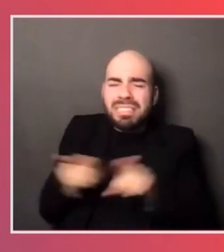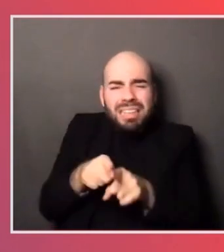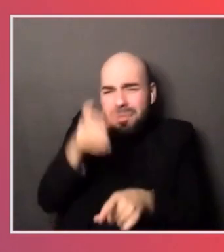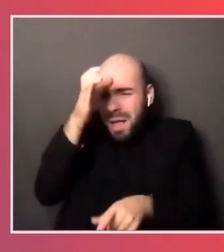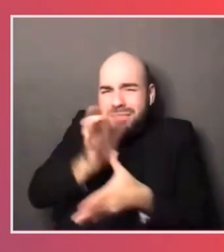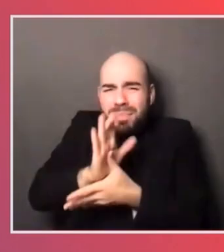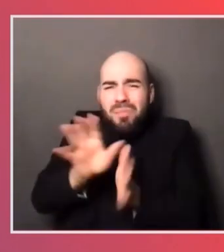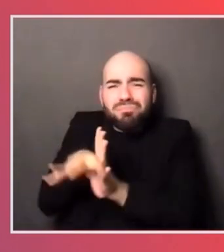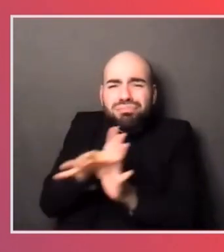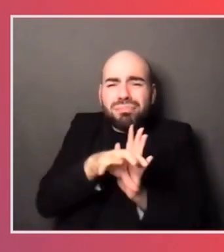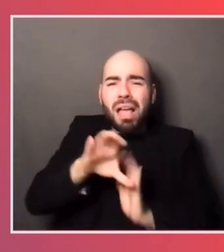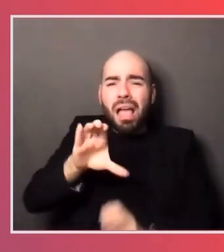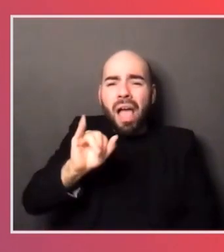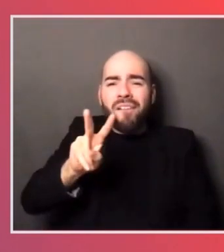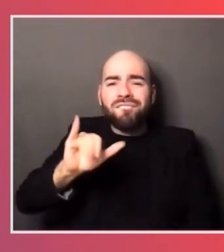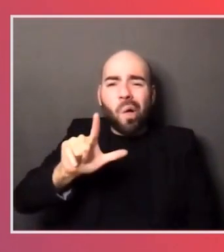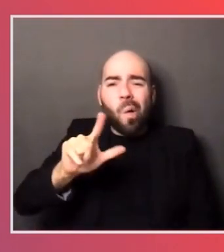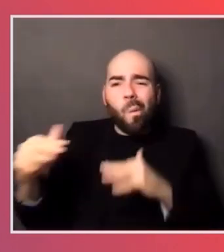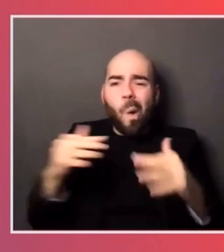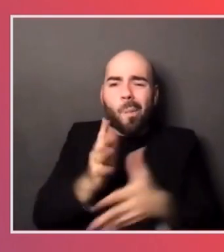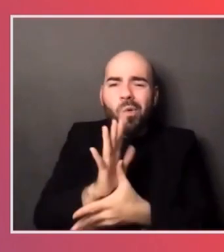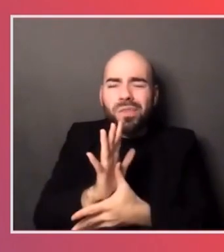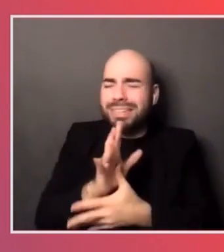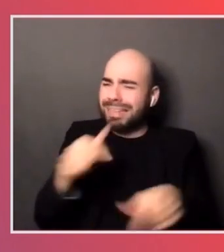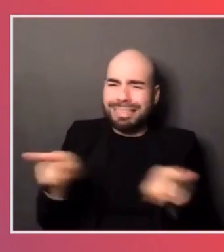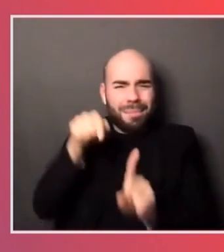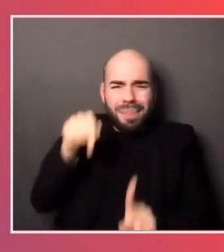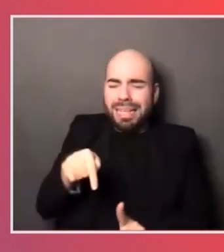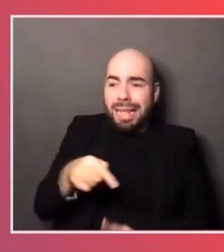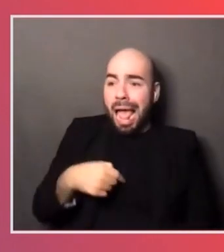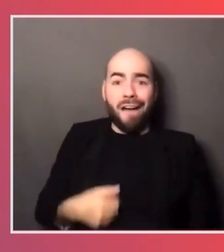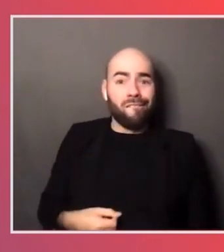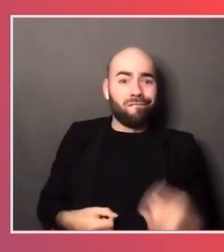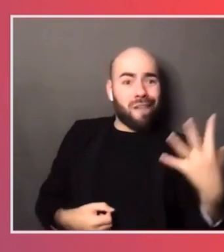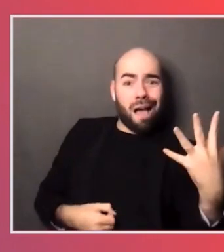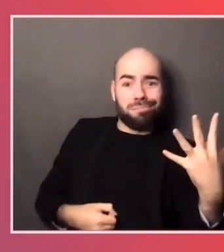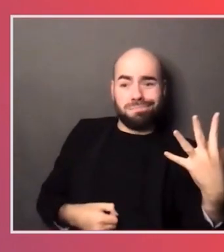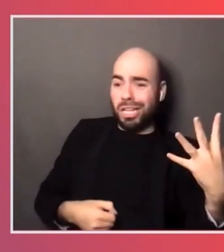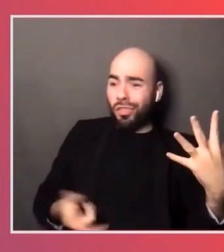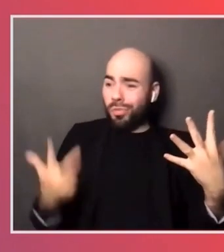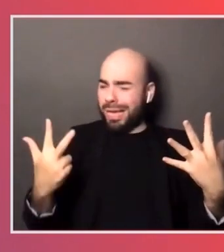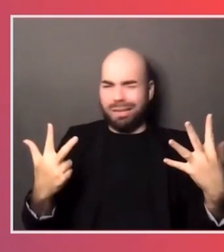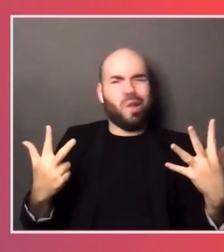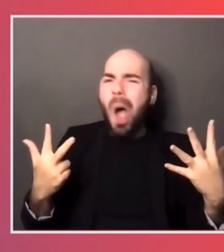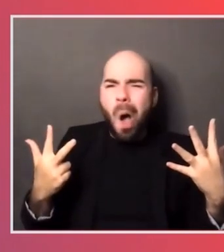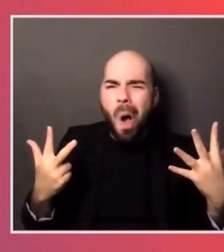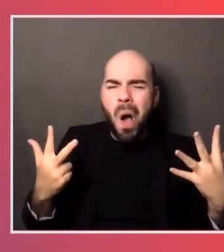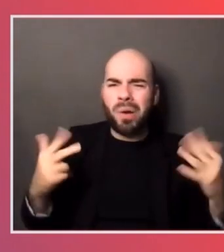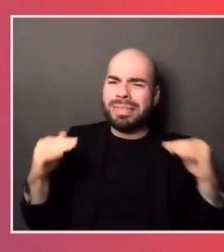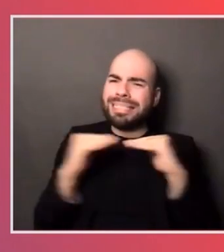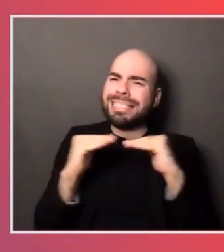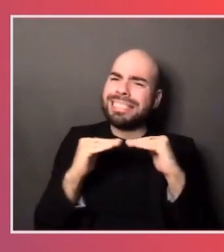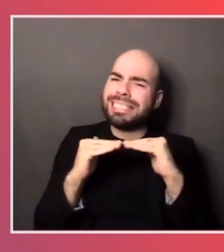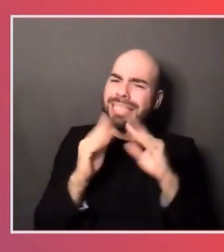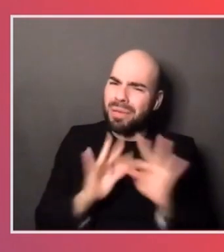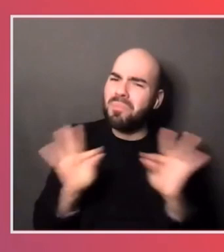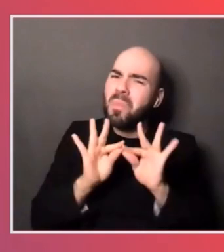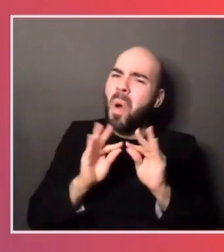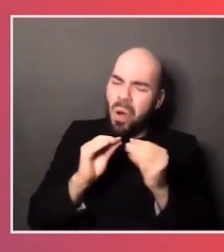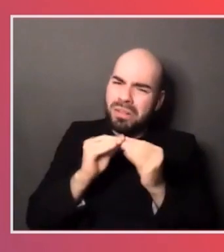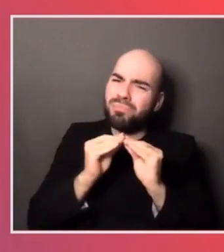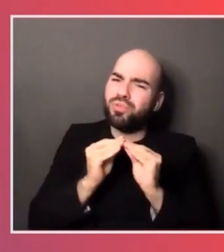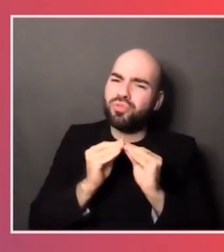I was going to say, I count 4. This kind is one person. They are in the Directors Guild. Senator Harris, you have Senator Harris on your team.